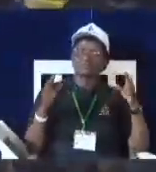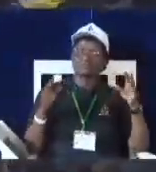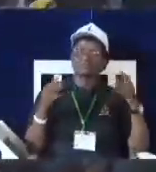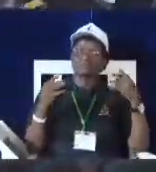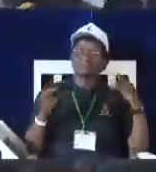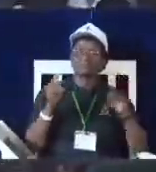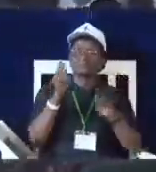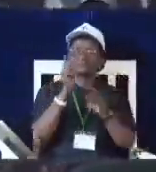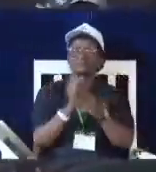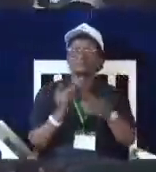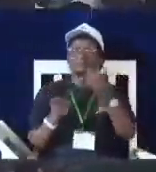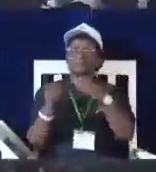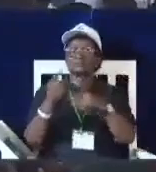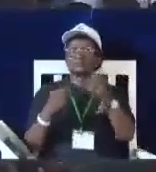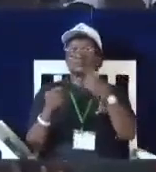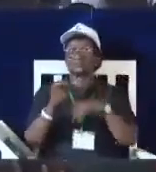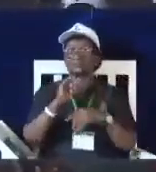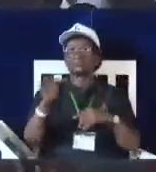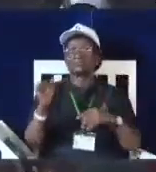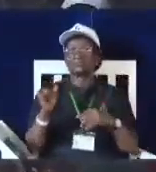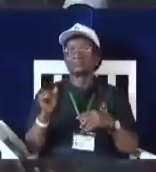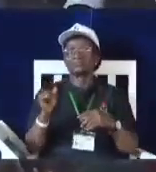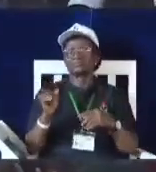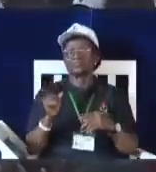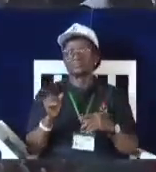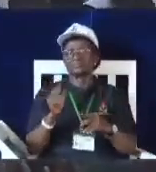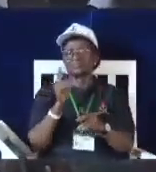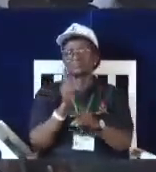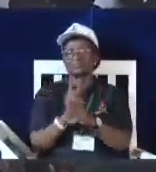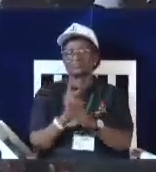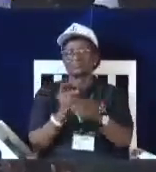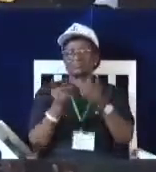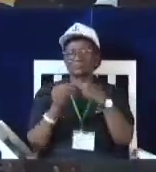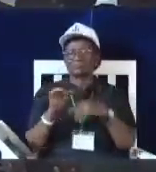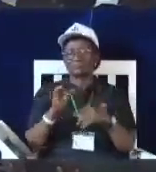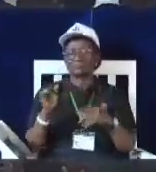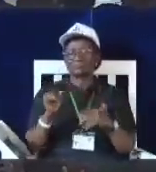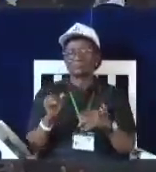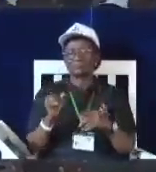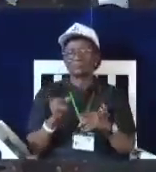Keep coming. Get there before I finish praying.